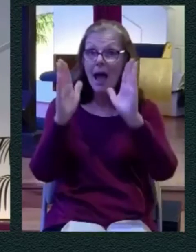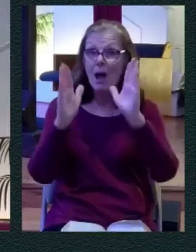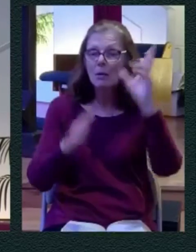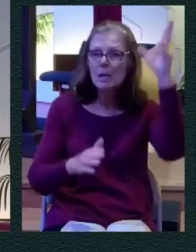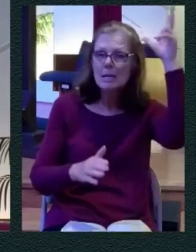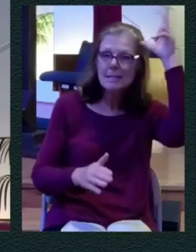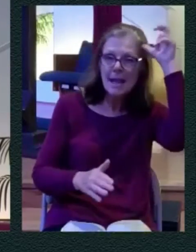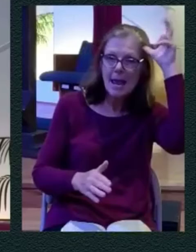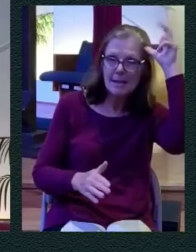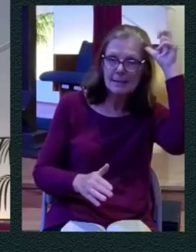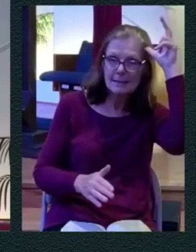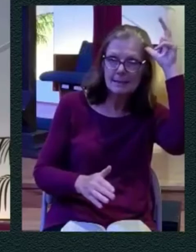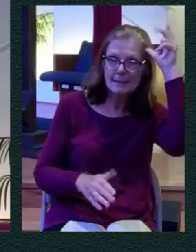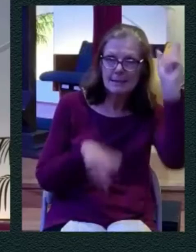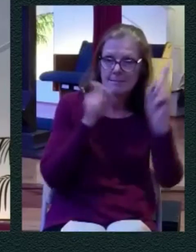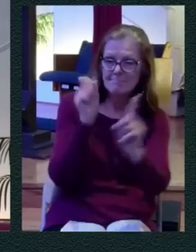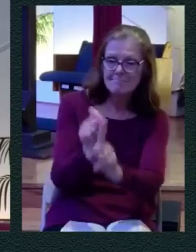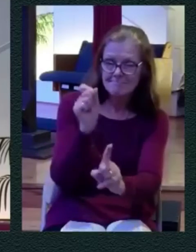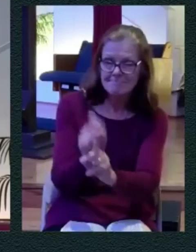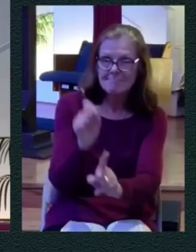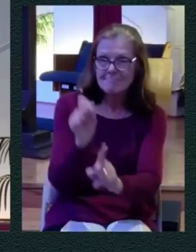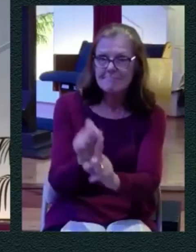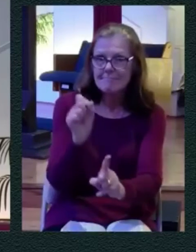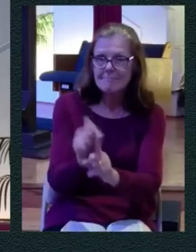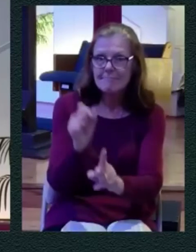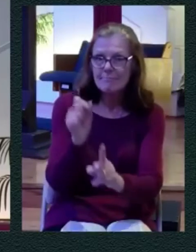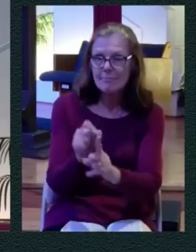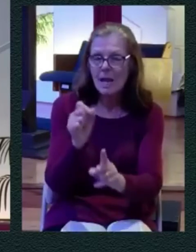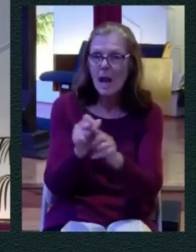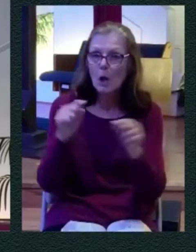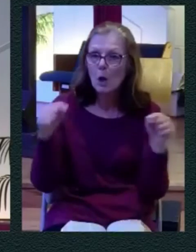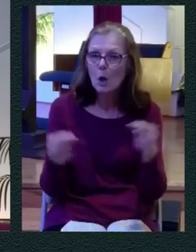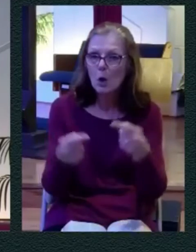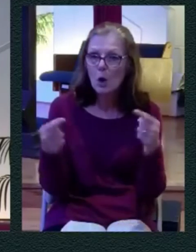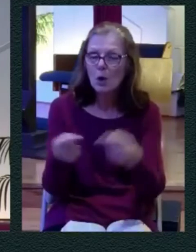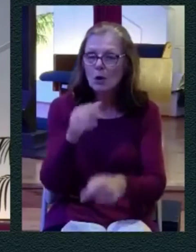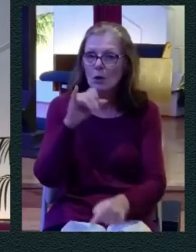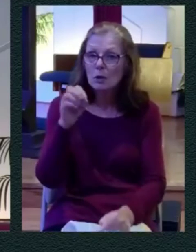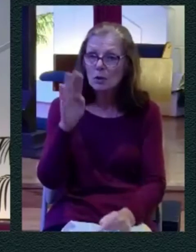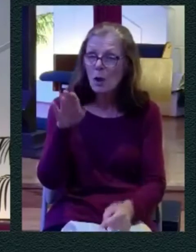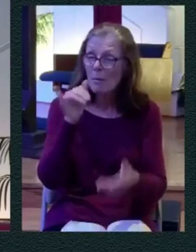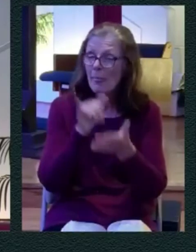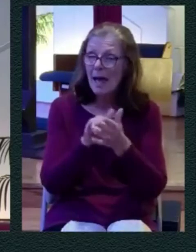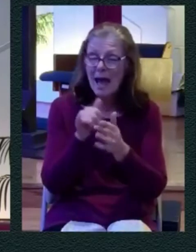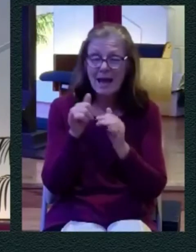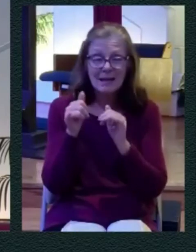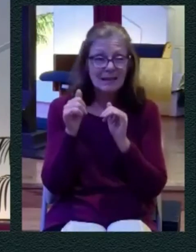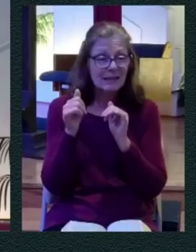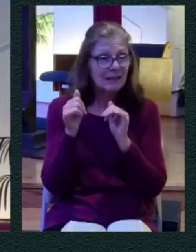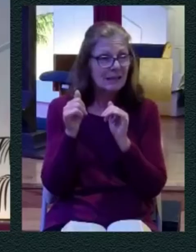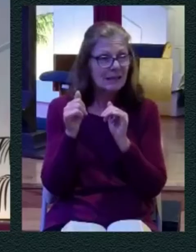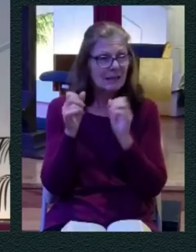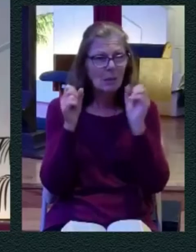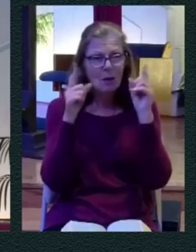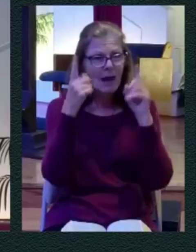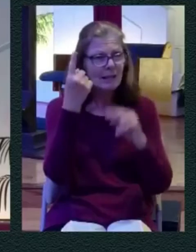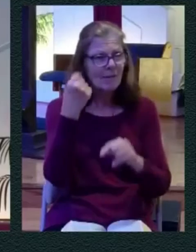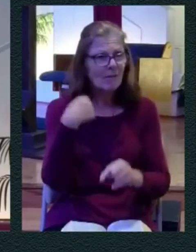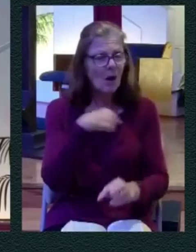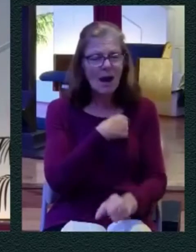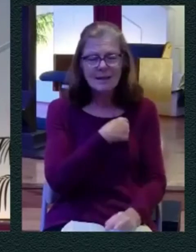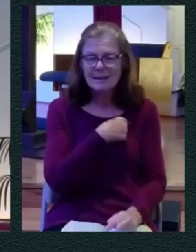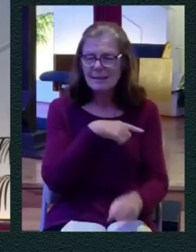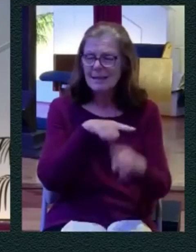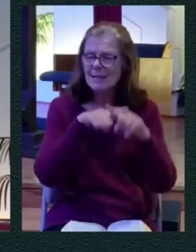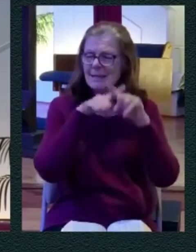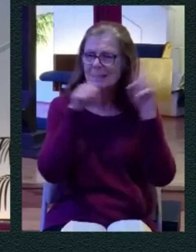to pursue Job in this way? There's mysteries there that are hard for us. But this is a different kind of suffering than that of the covenant